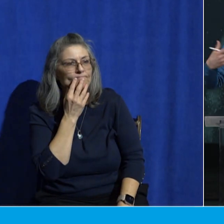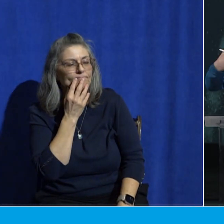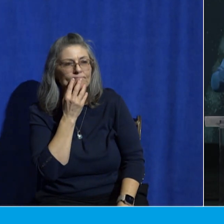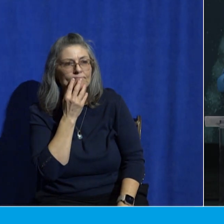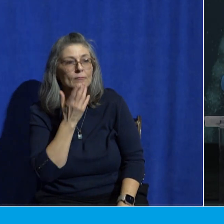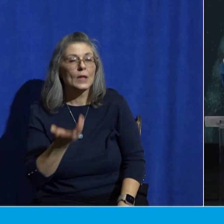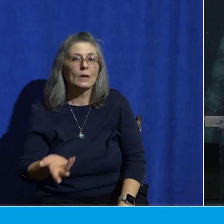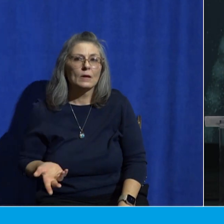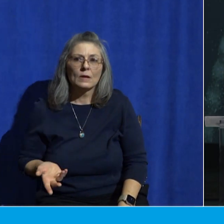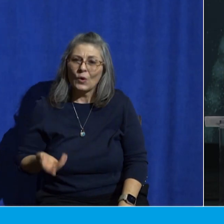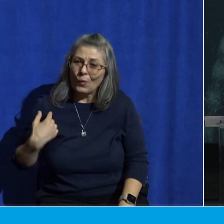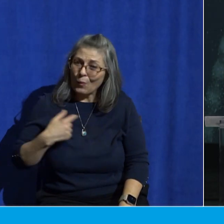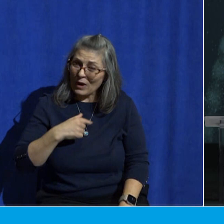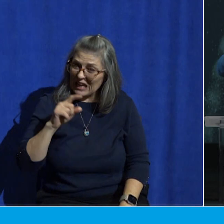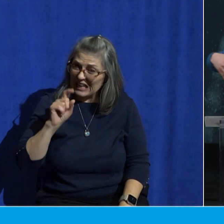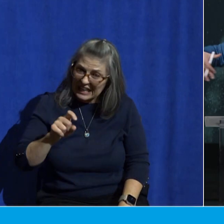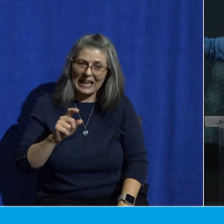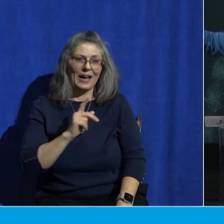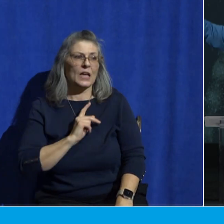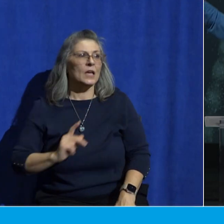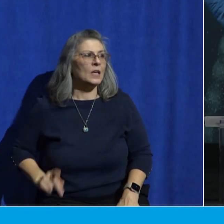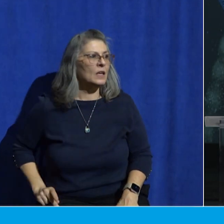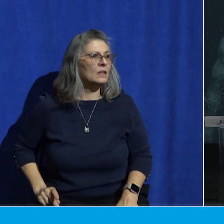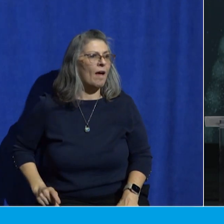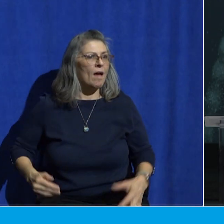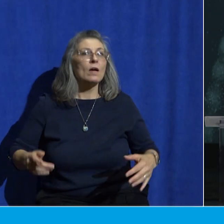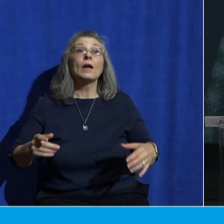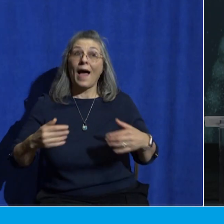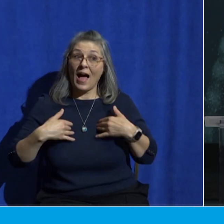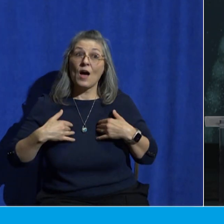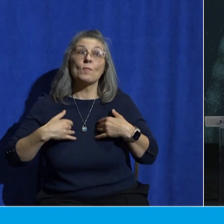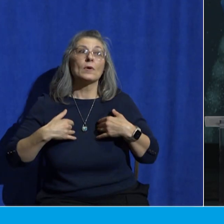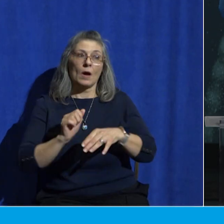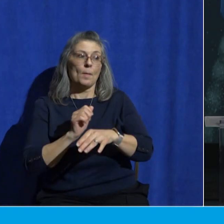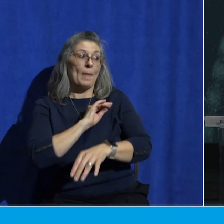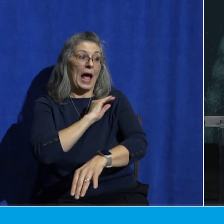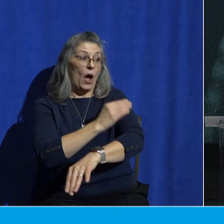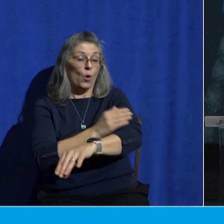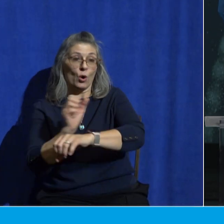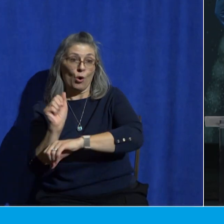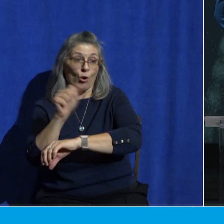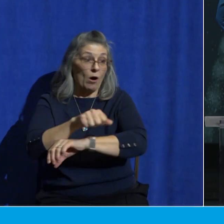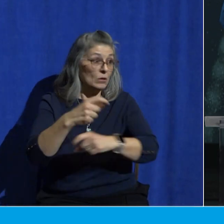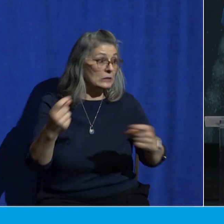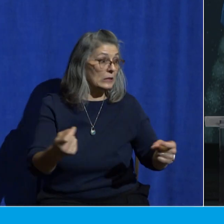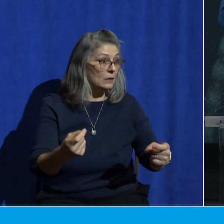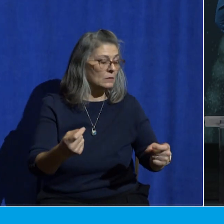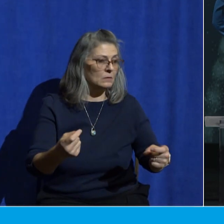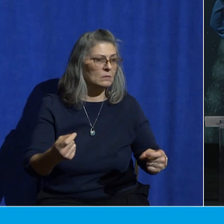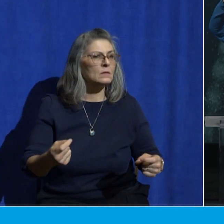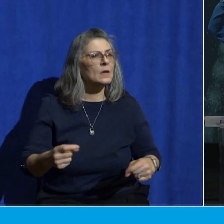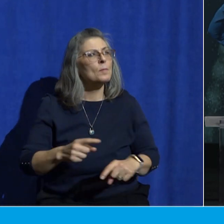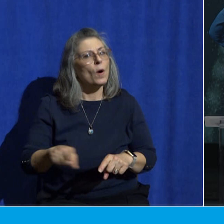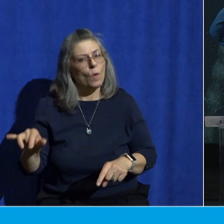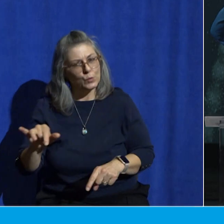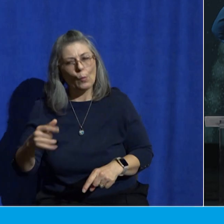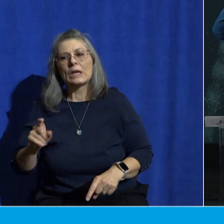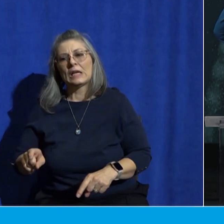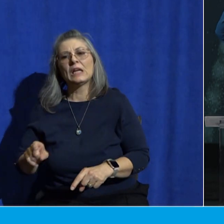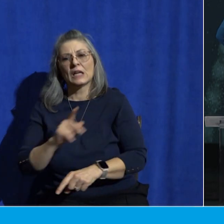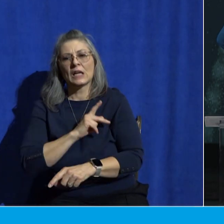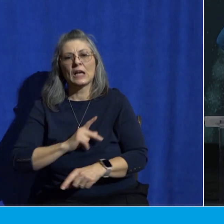Isn't this what we need? A king who not only has power over sin, but who has compassion for